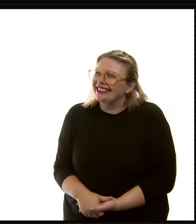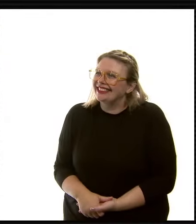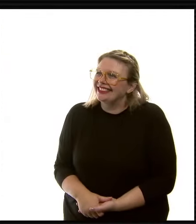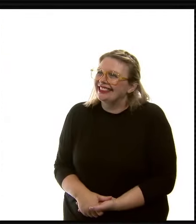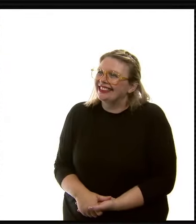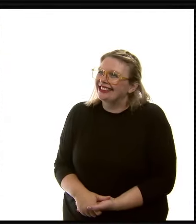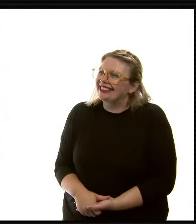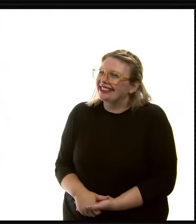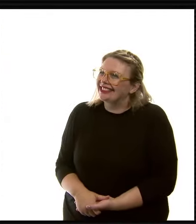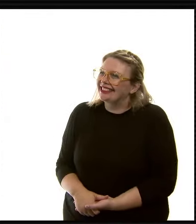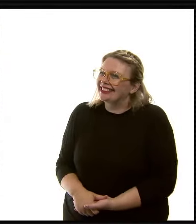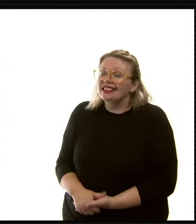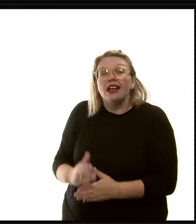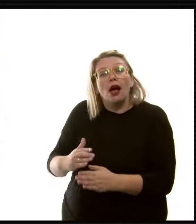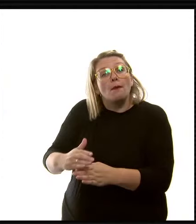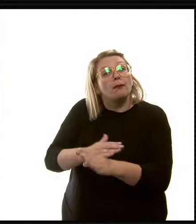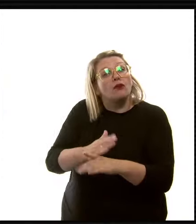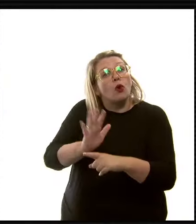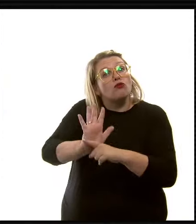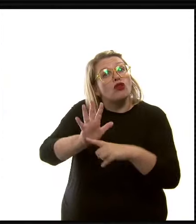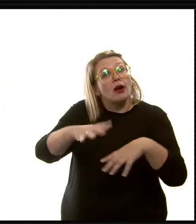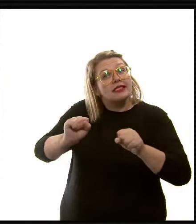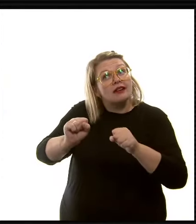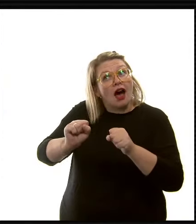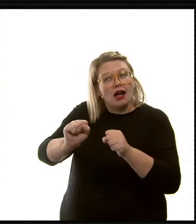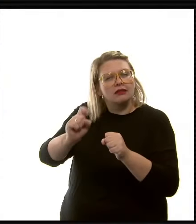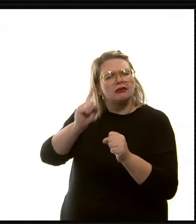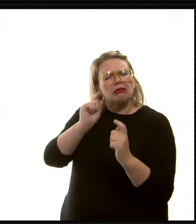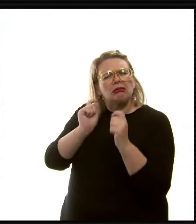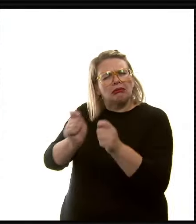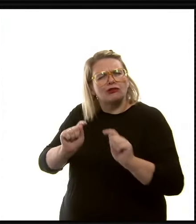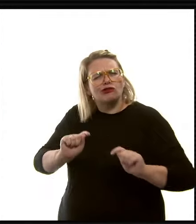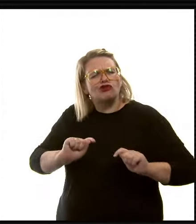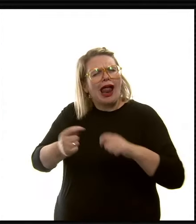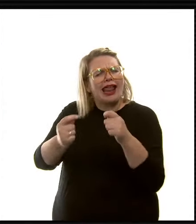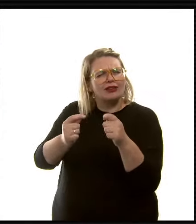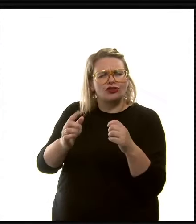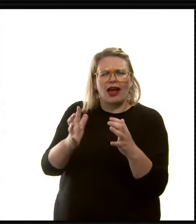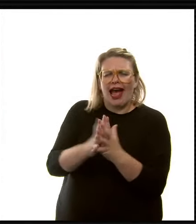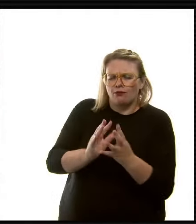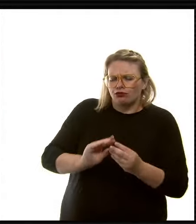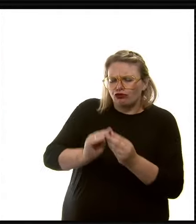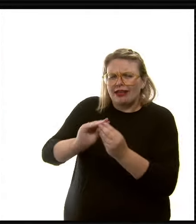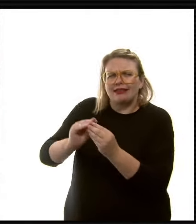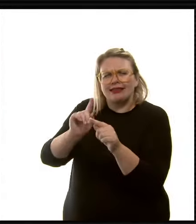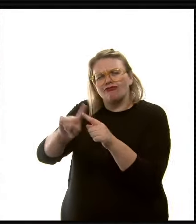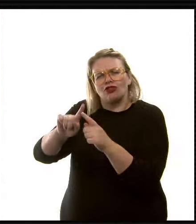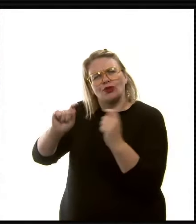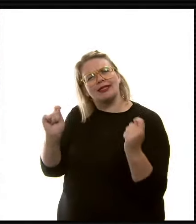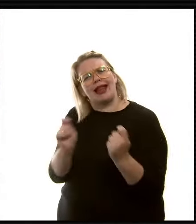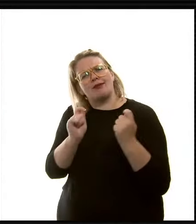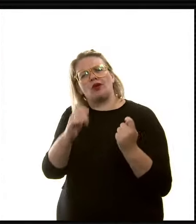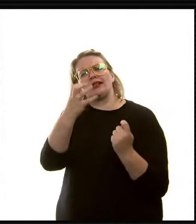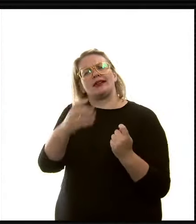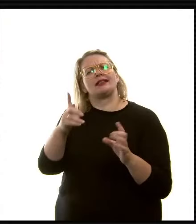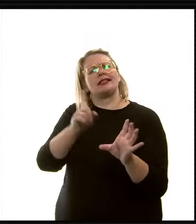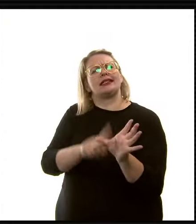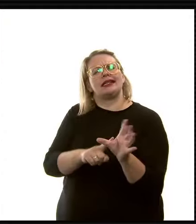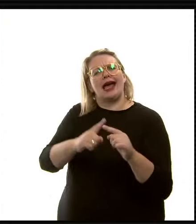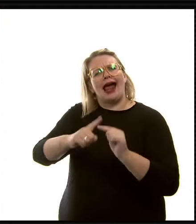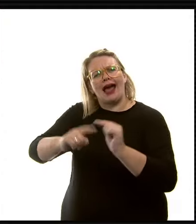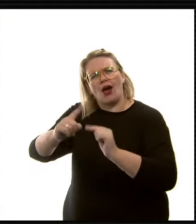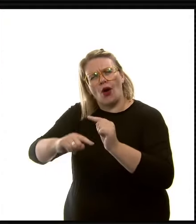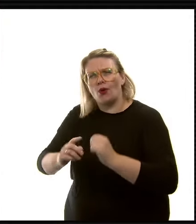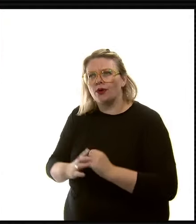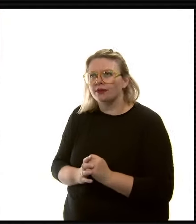Well, before the show, we challenged our All-Stars to make a collection of builds celebrating 90 years of LEGO play. So what does that mean? That could be builds